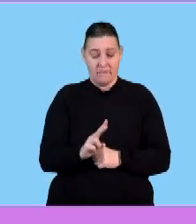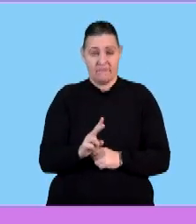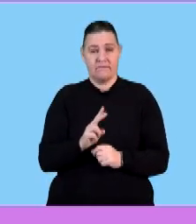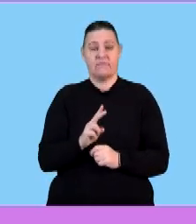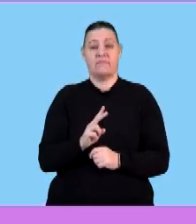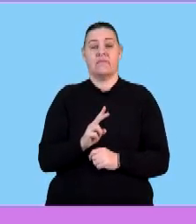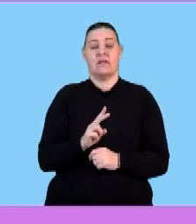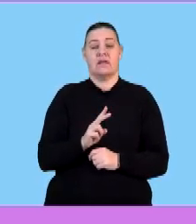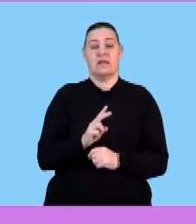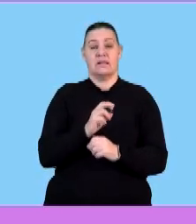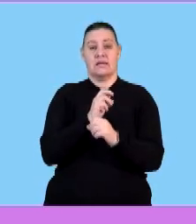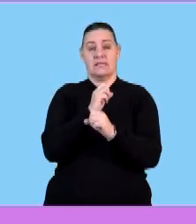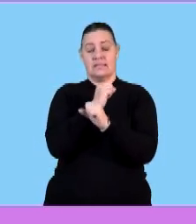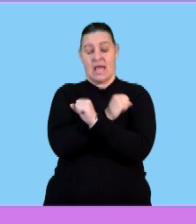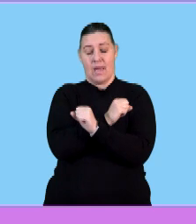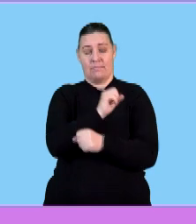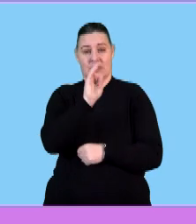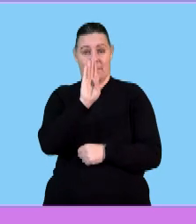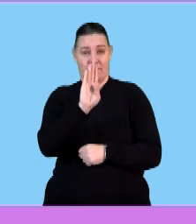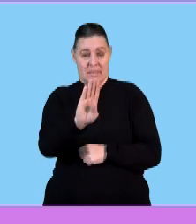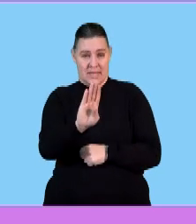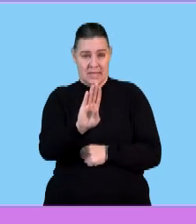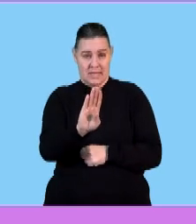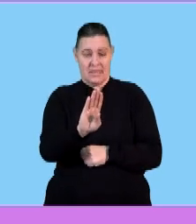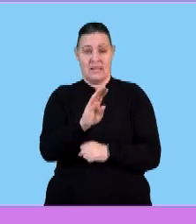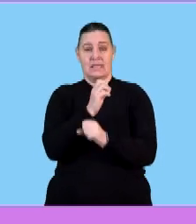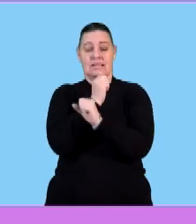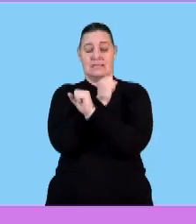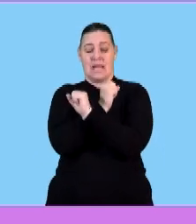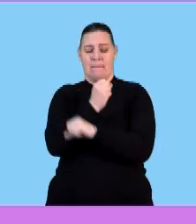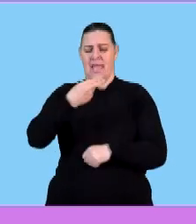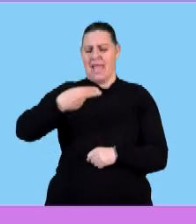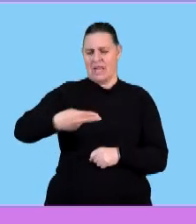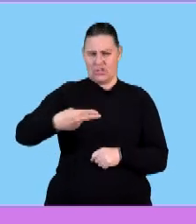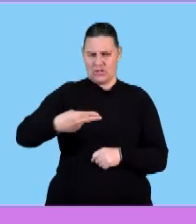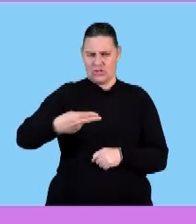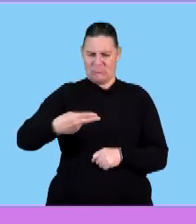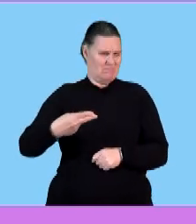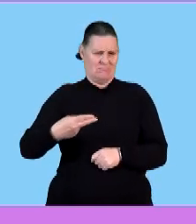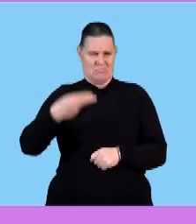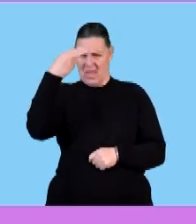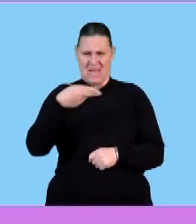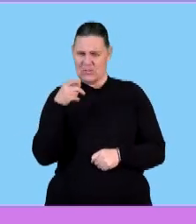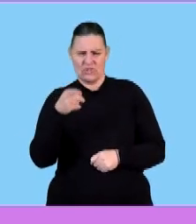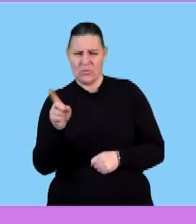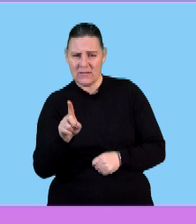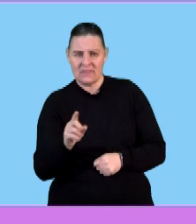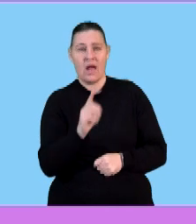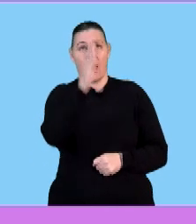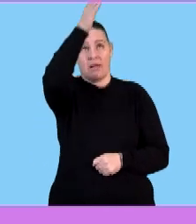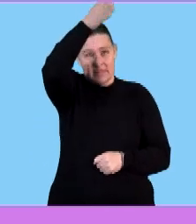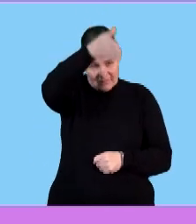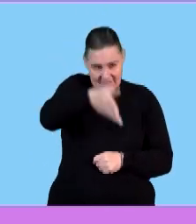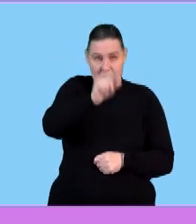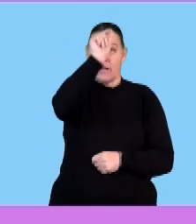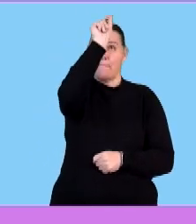half times B, which we already see there, times H. And H is going